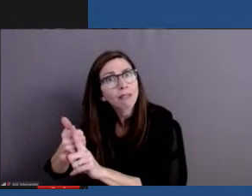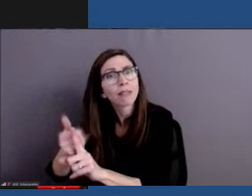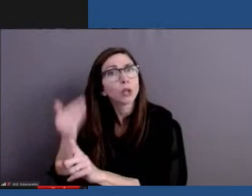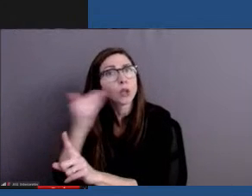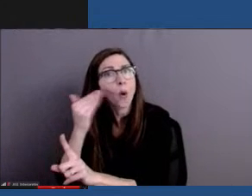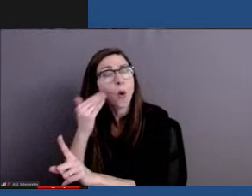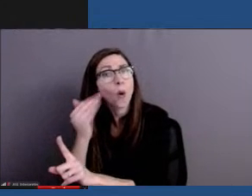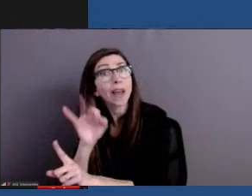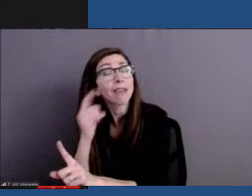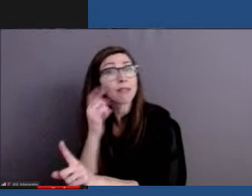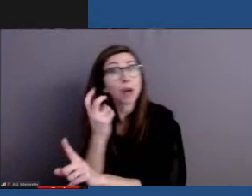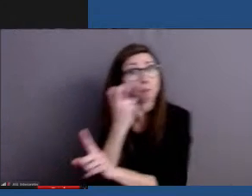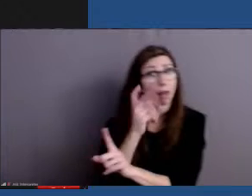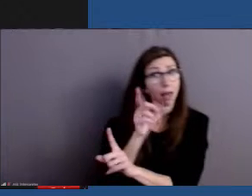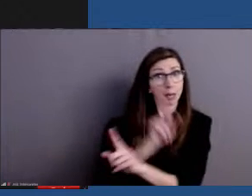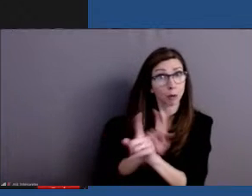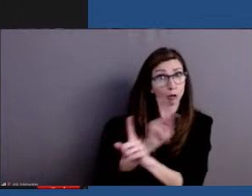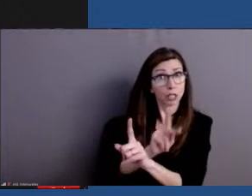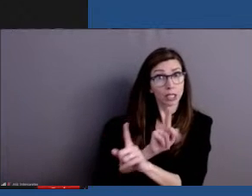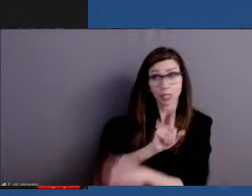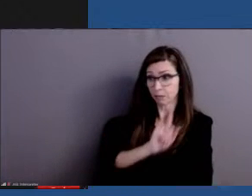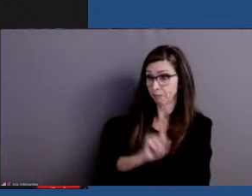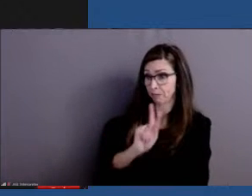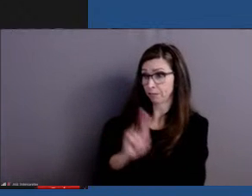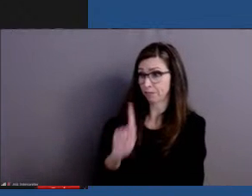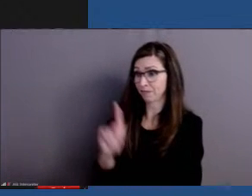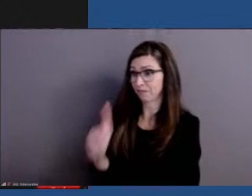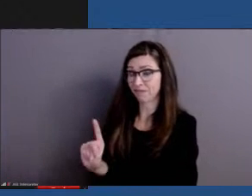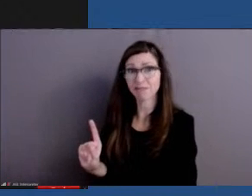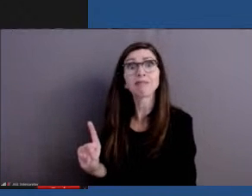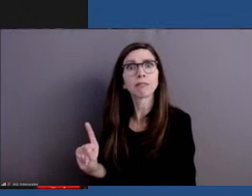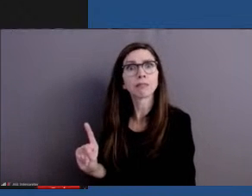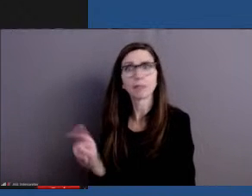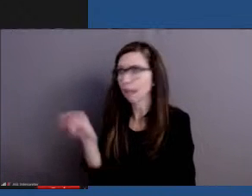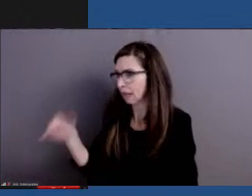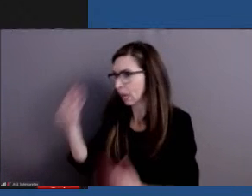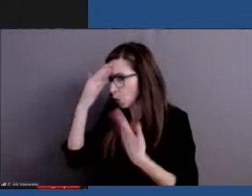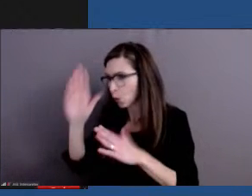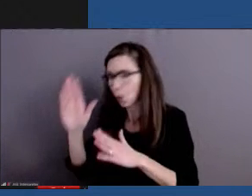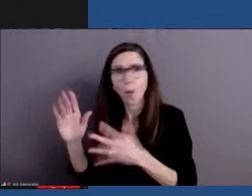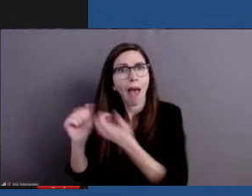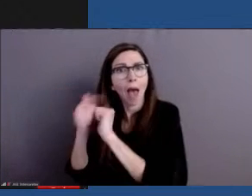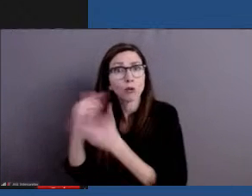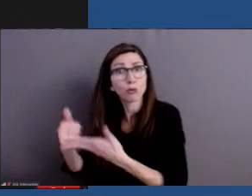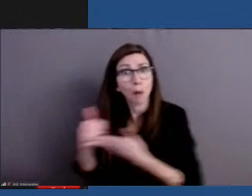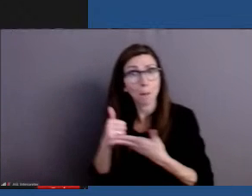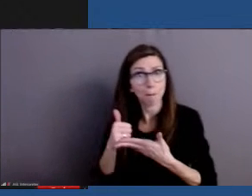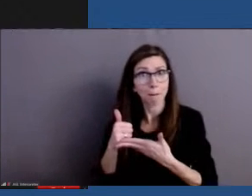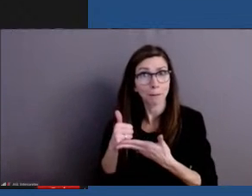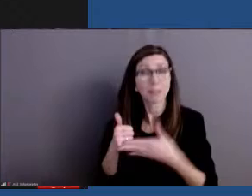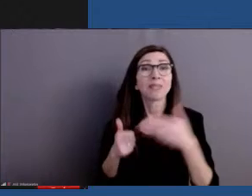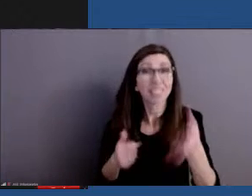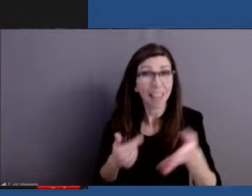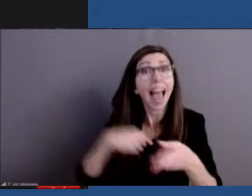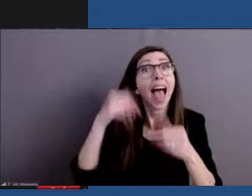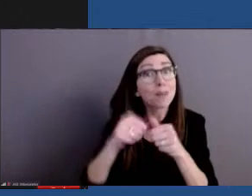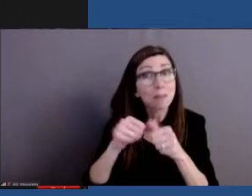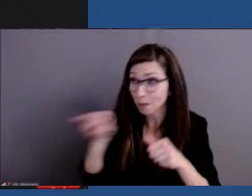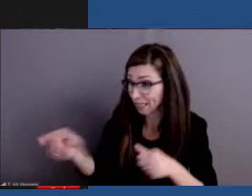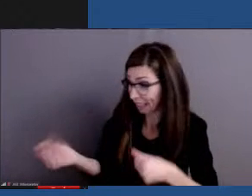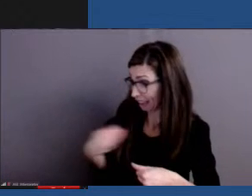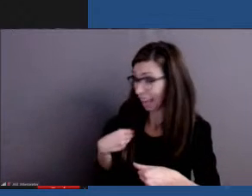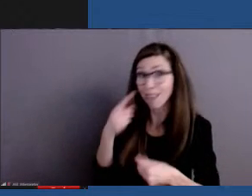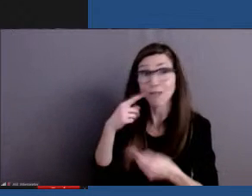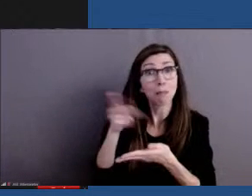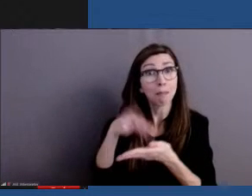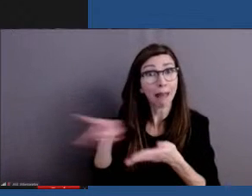And I still treasure the hard hat they gave me as a gift when they first gave me a pen, and I said, oh, I'd like a hard hat. They brought it to my